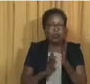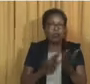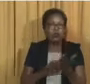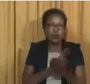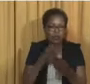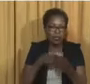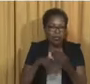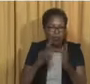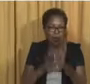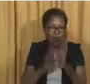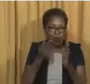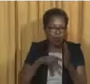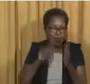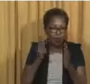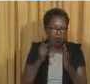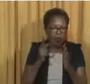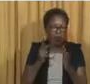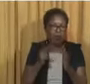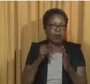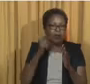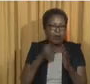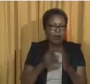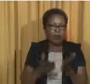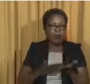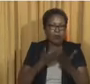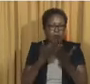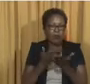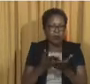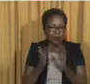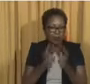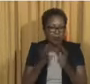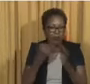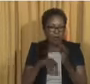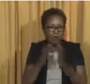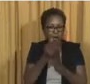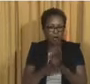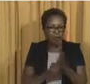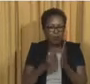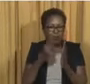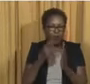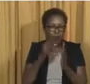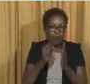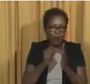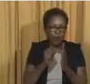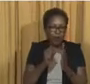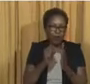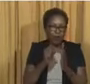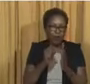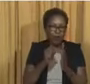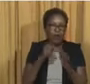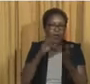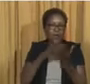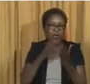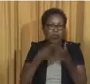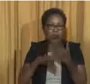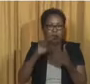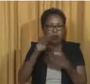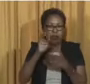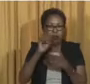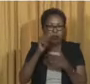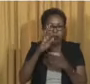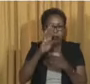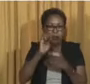already provided juridical interpretation of Article 2.5 in the case of Mitubel, where it was held, and